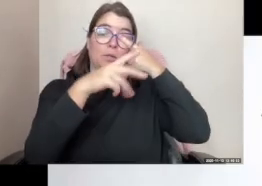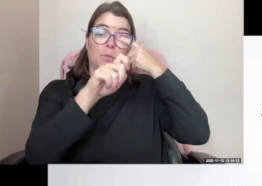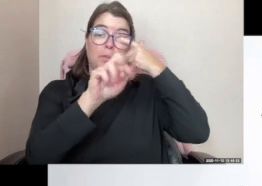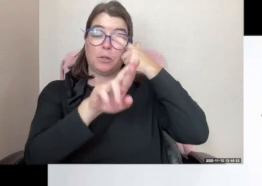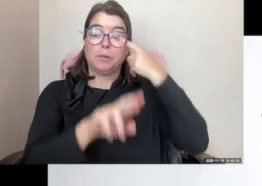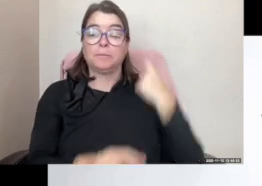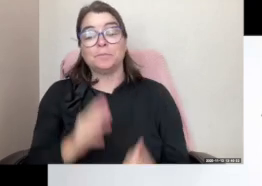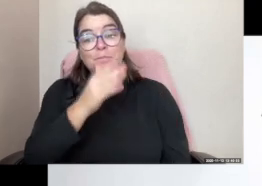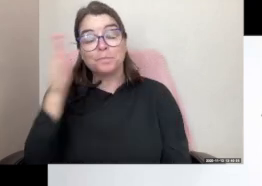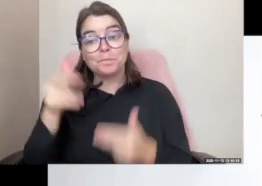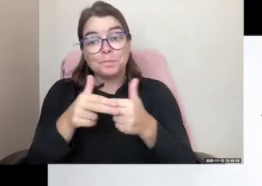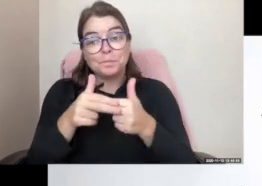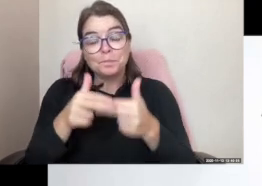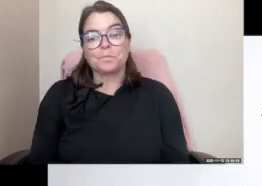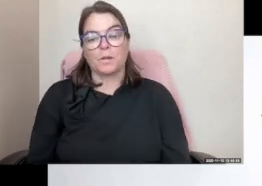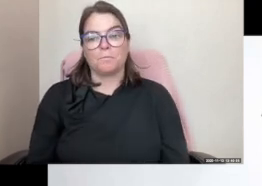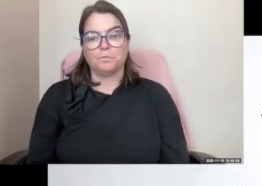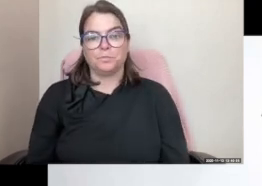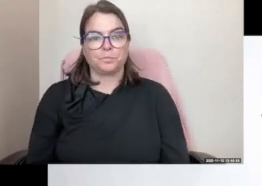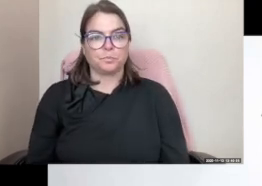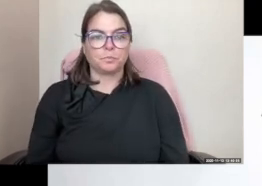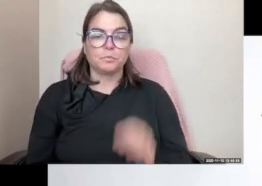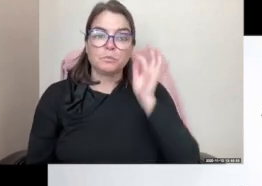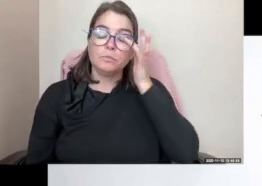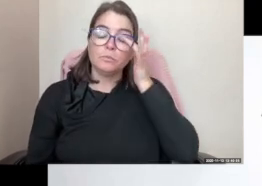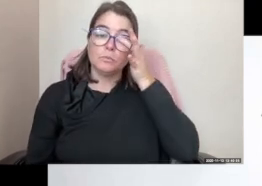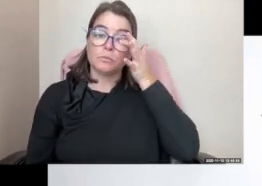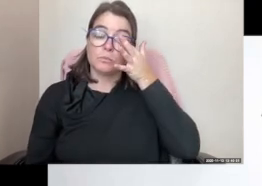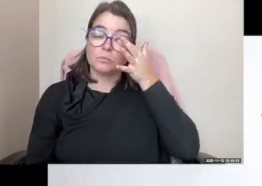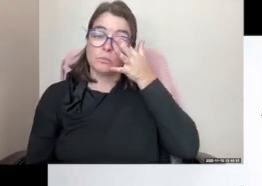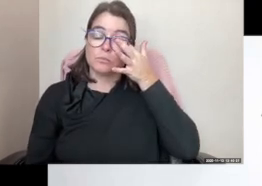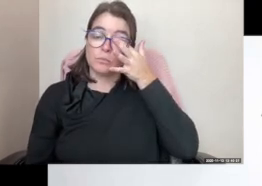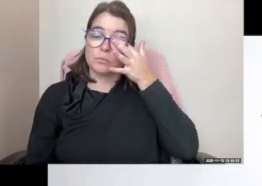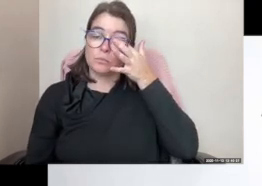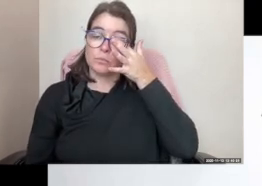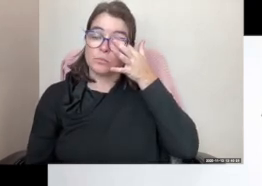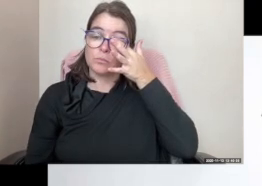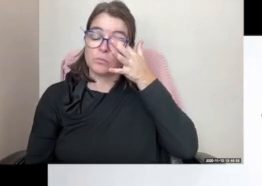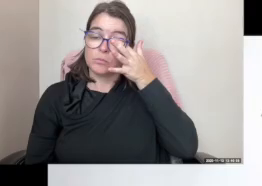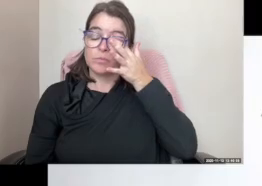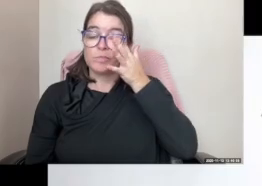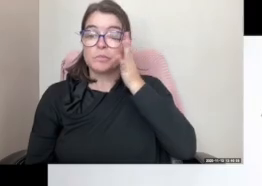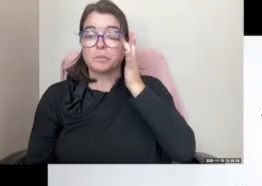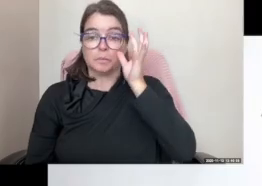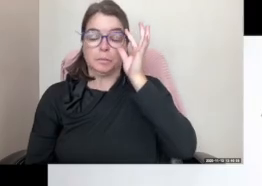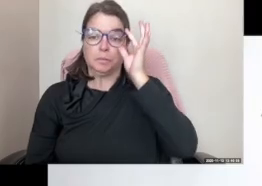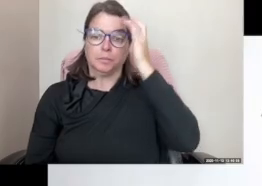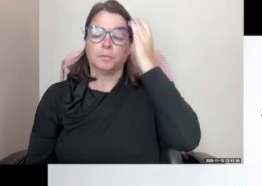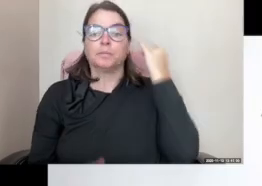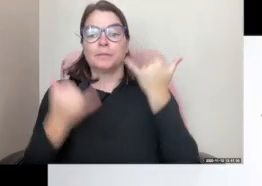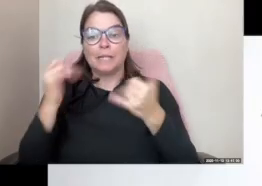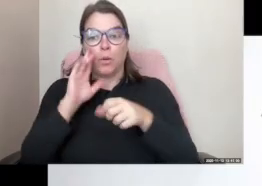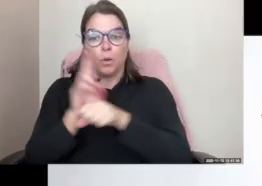Mentimeter question, and I'll pass that on over to Robert. Thank you, Peter. Next slide,